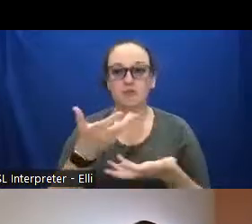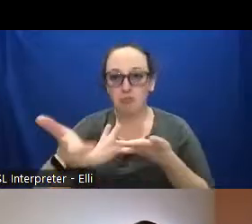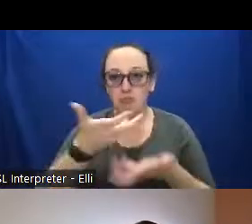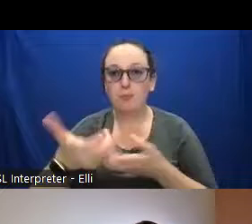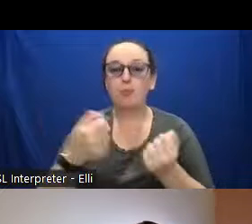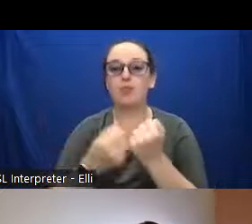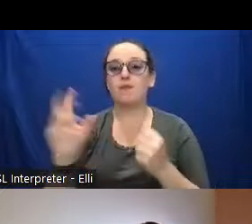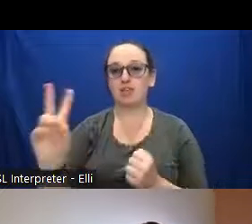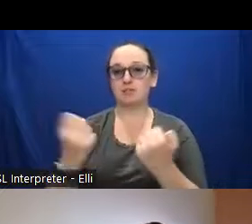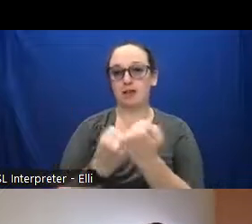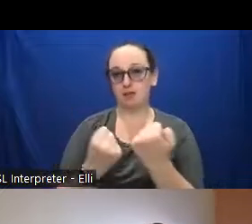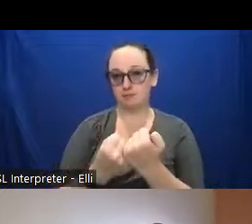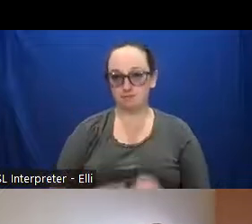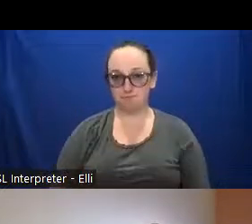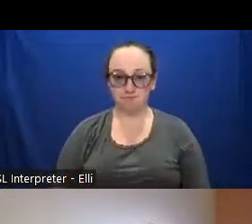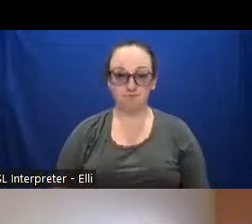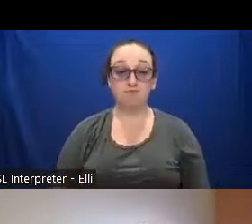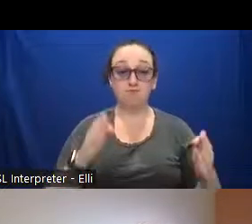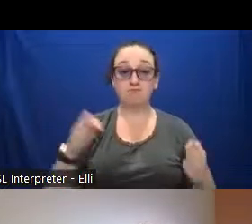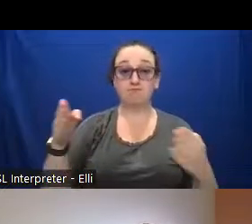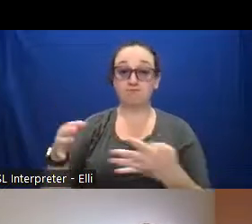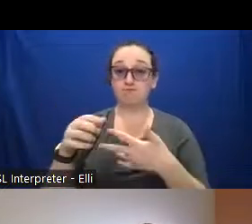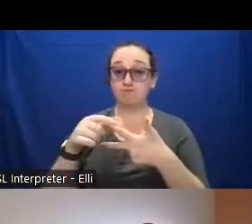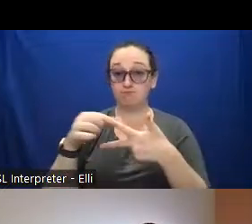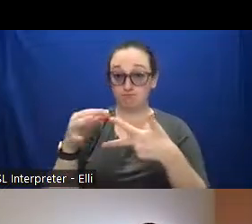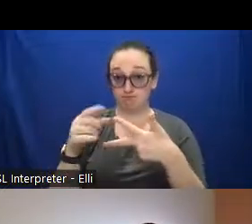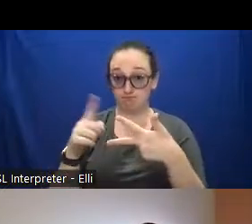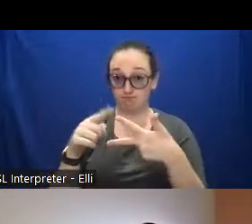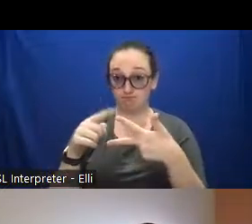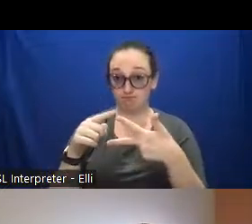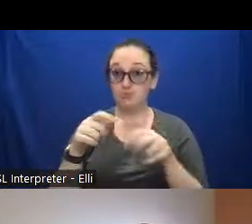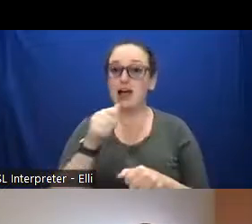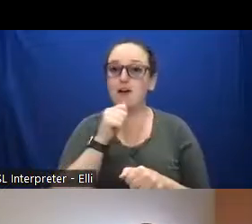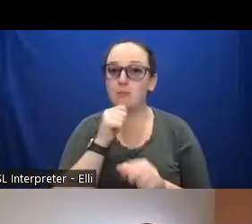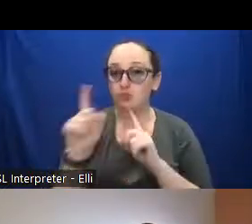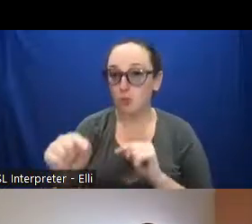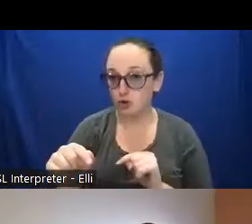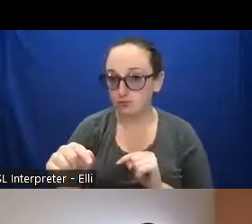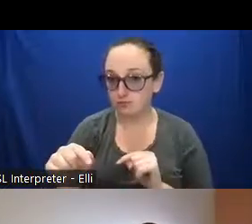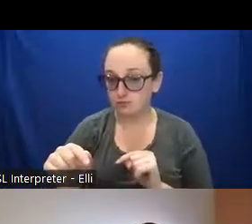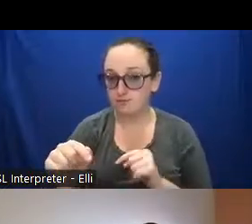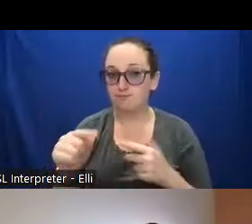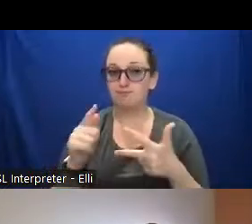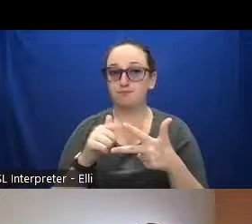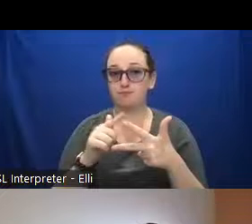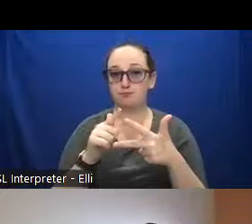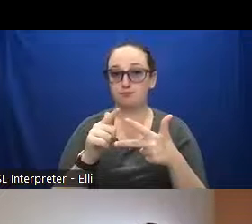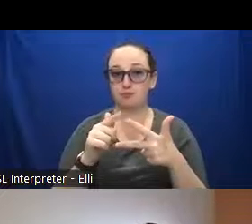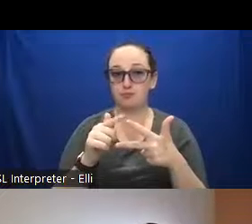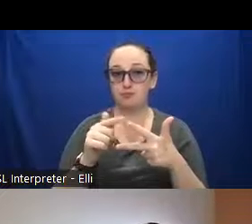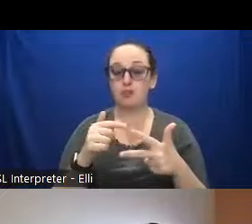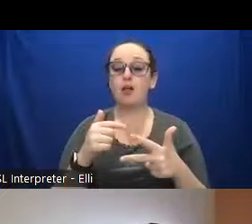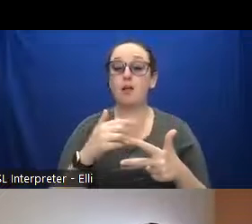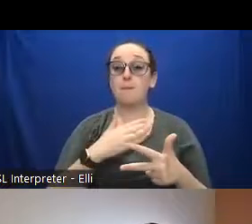to. Option 2 is that anonymous reporting. And my program,